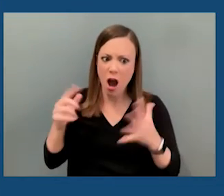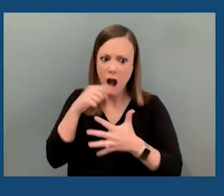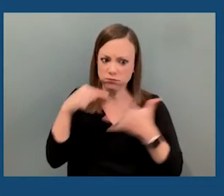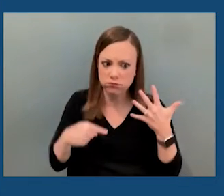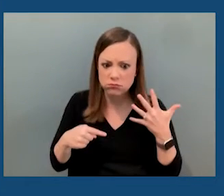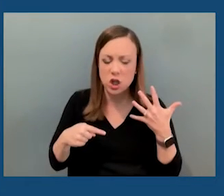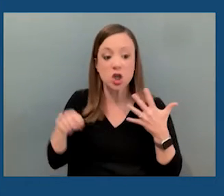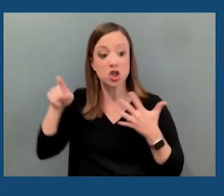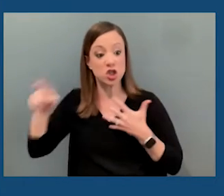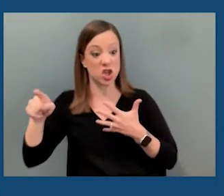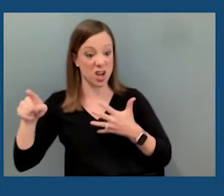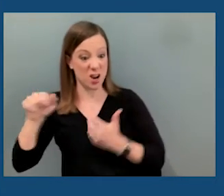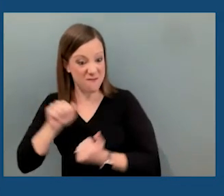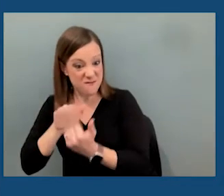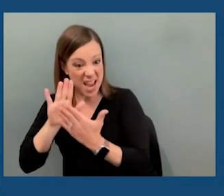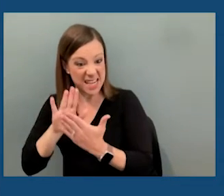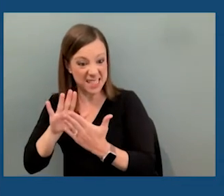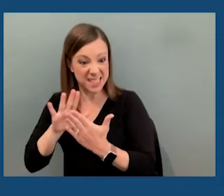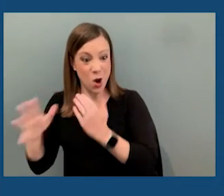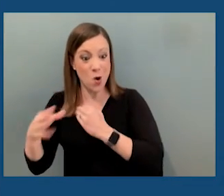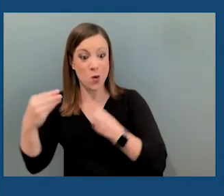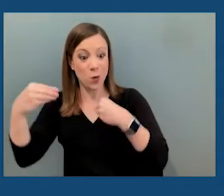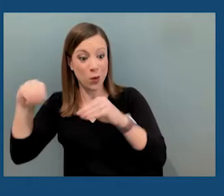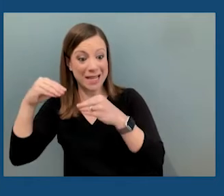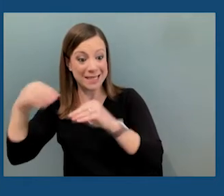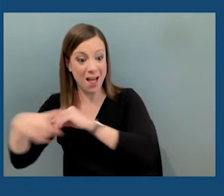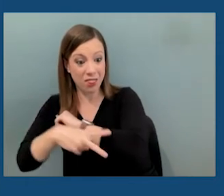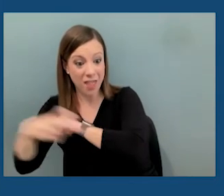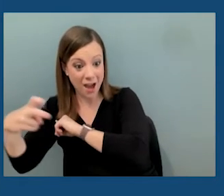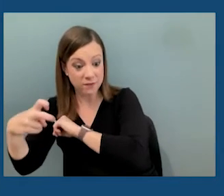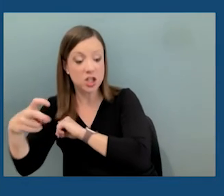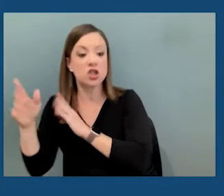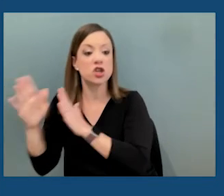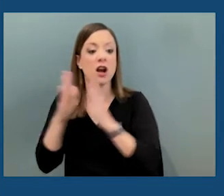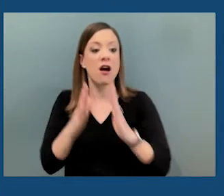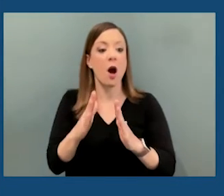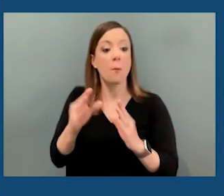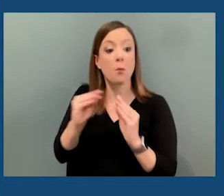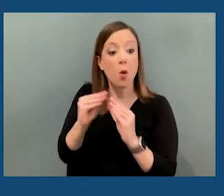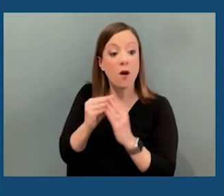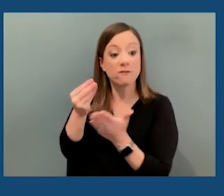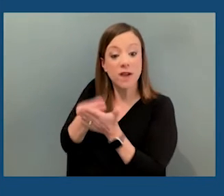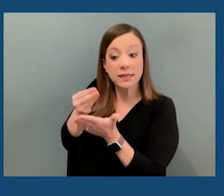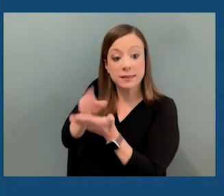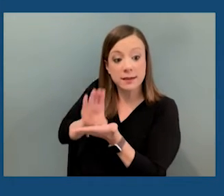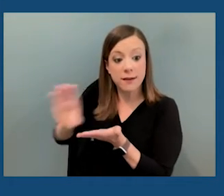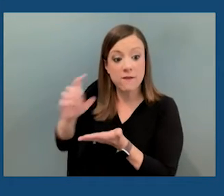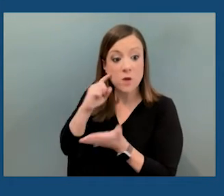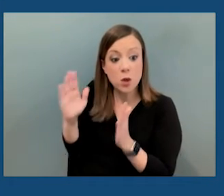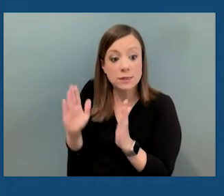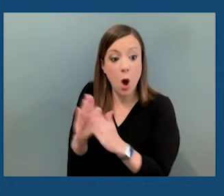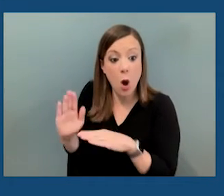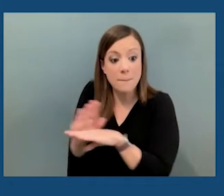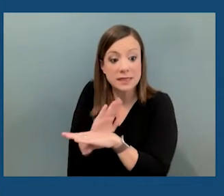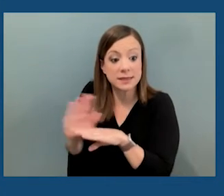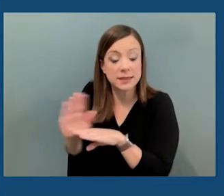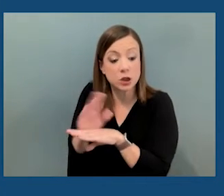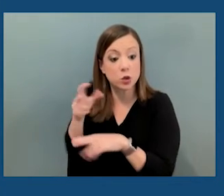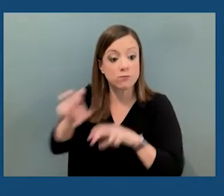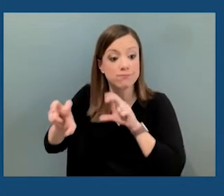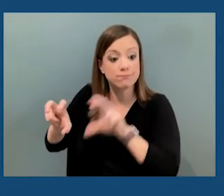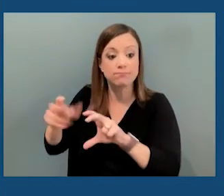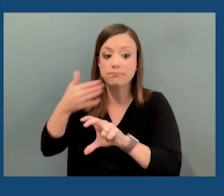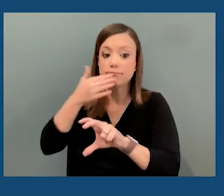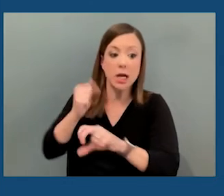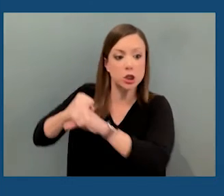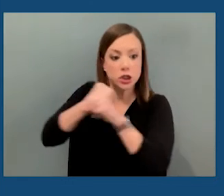theft. She fought for and got more enforcement funding and tax credits to help small businesses invest in better security. She got mayoral